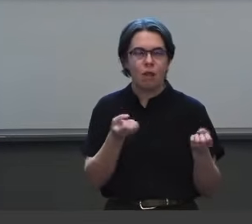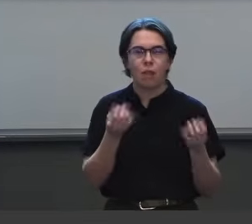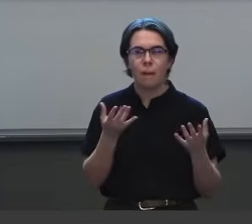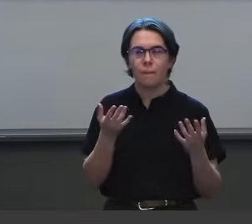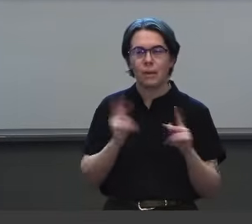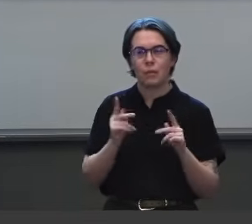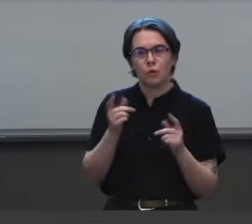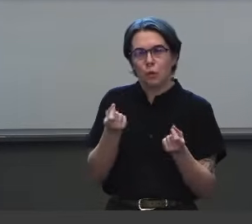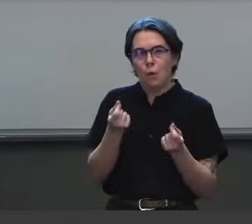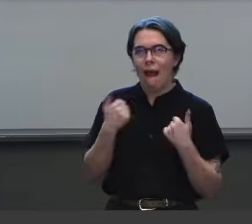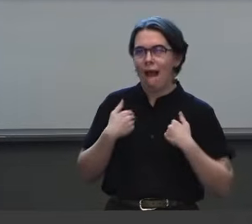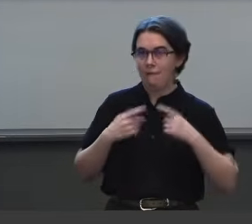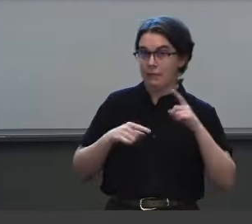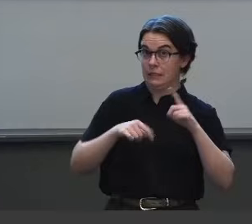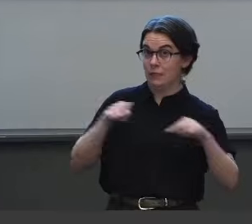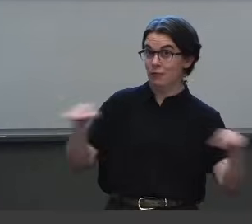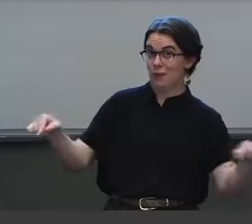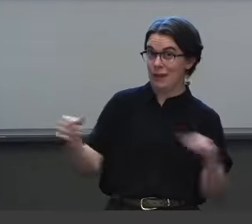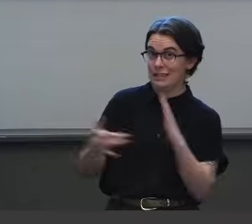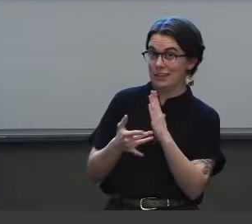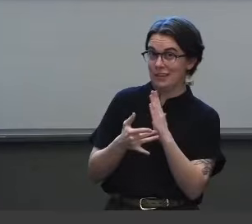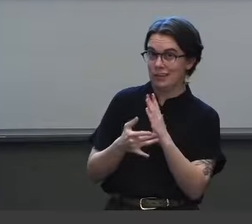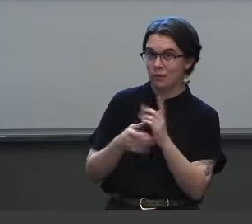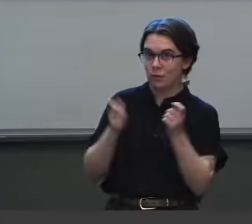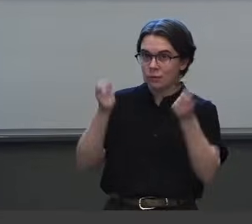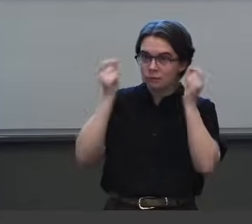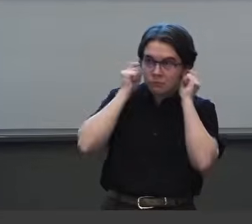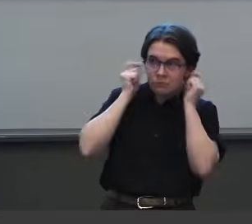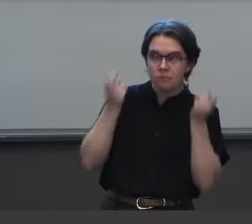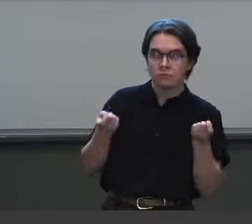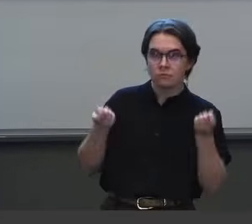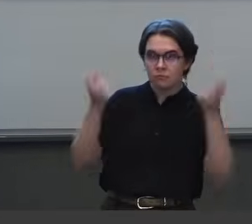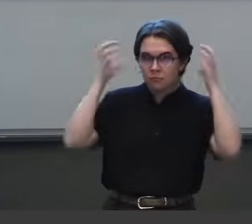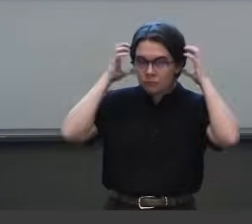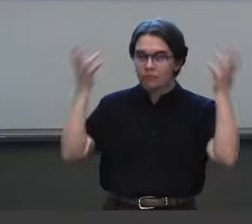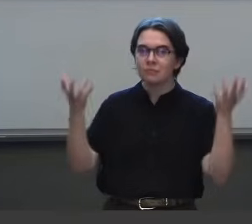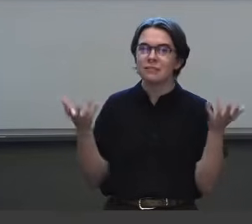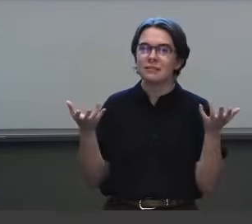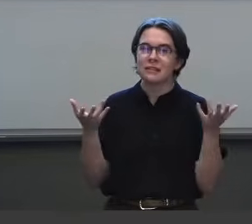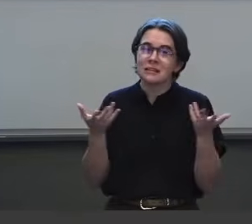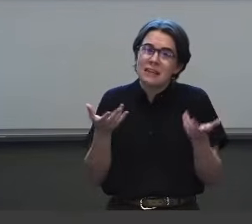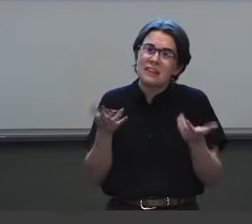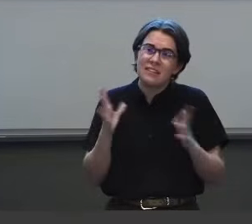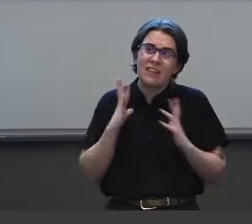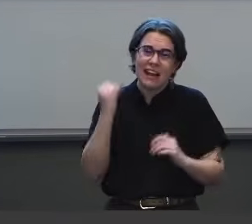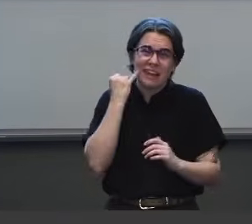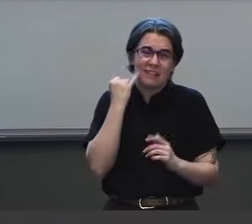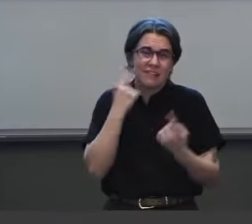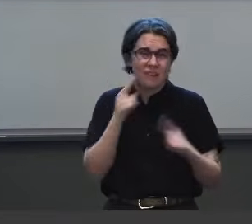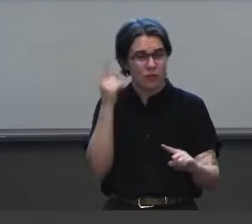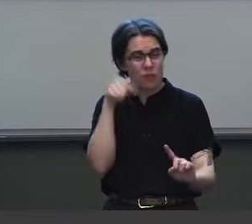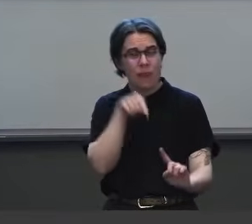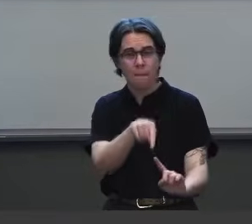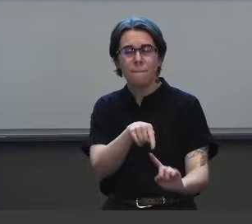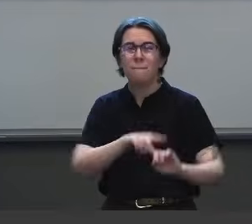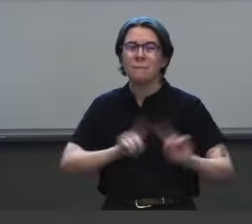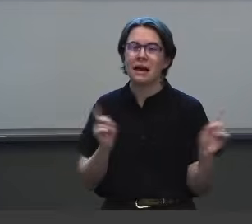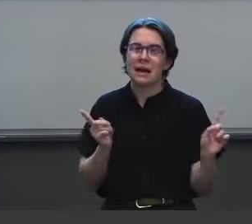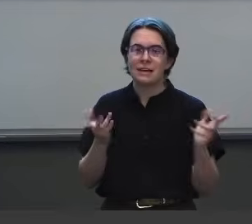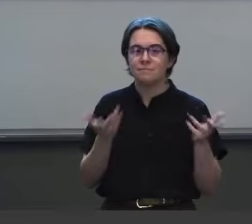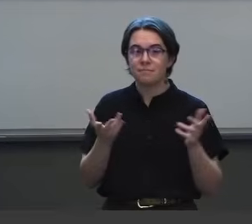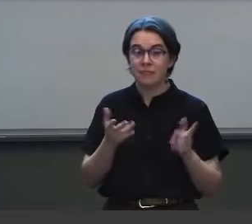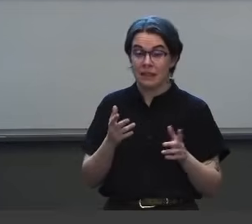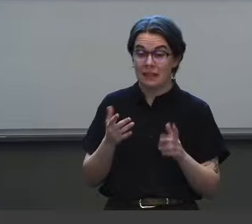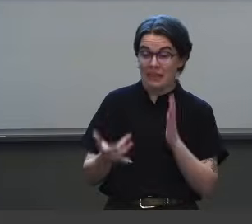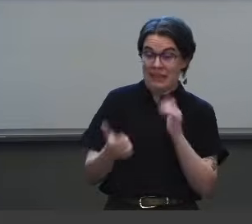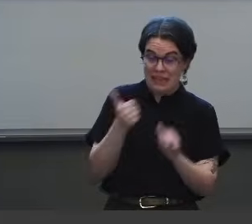devices to kind of suit the need of the environment that they're in, and that's fine if that works for them, but it might be nice to think about something that's more